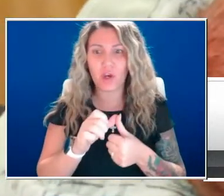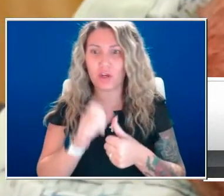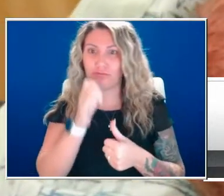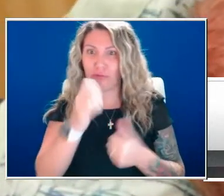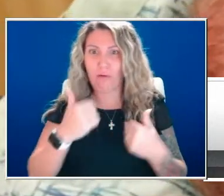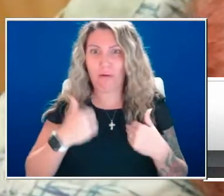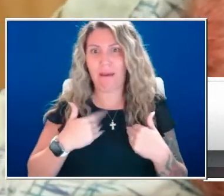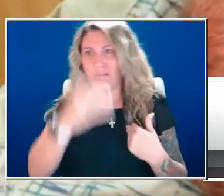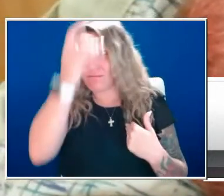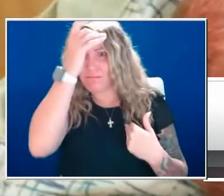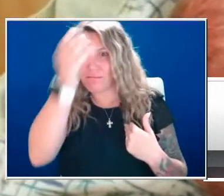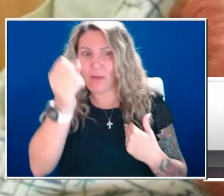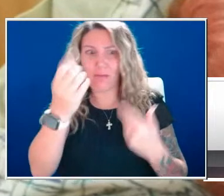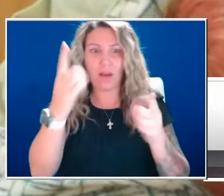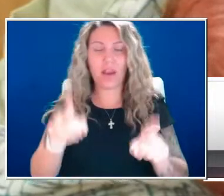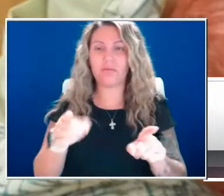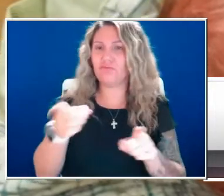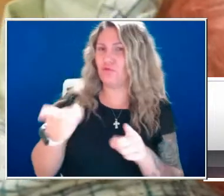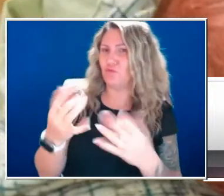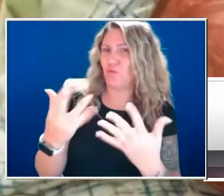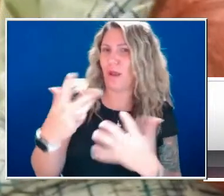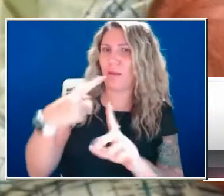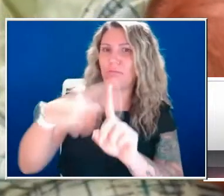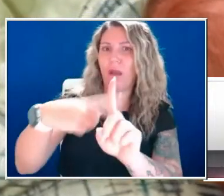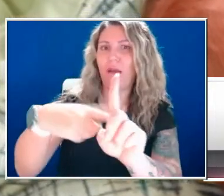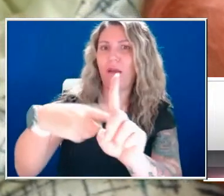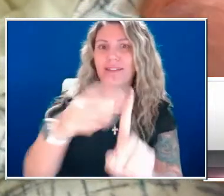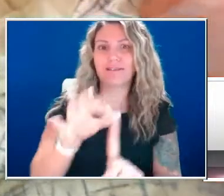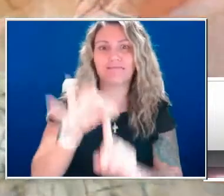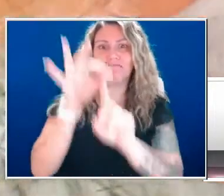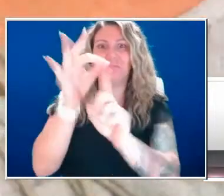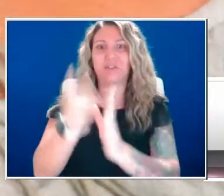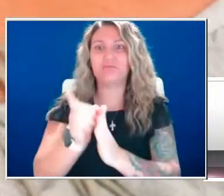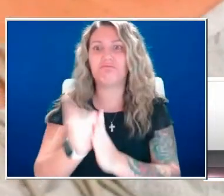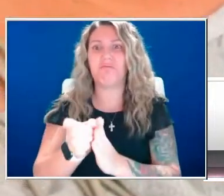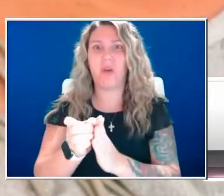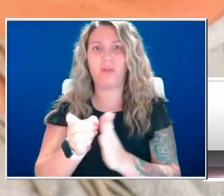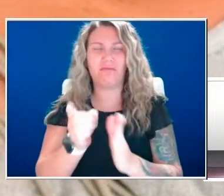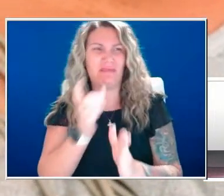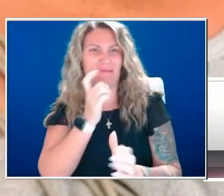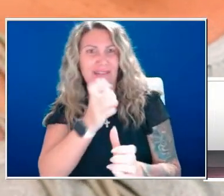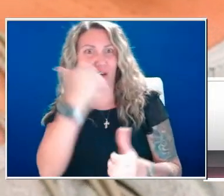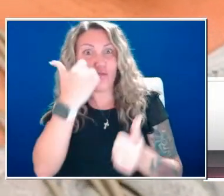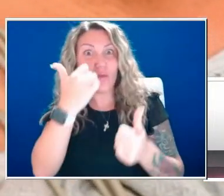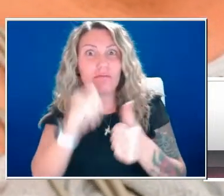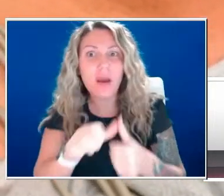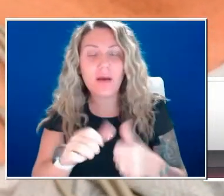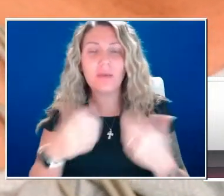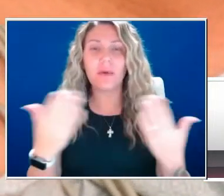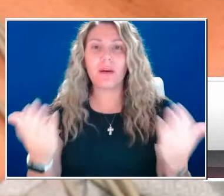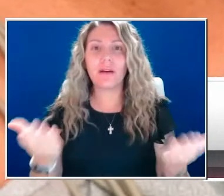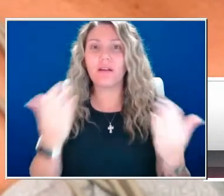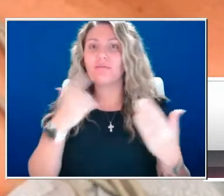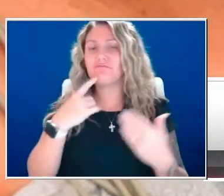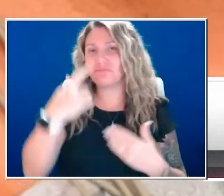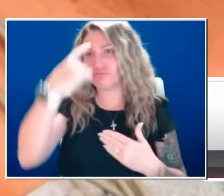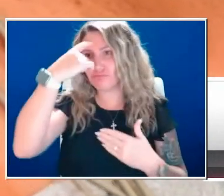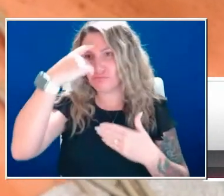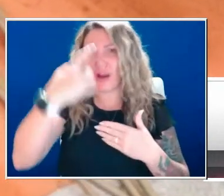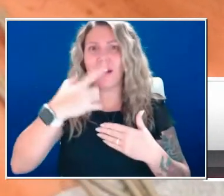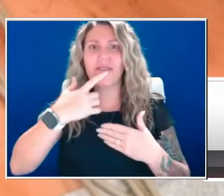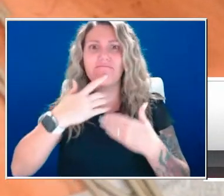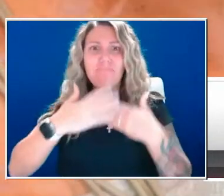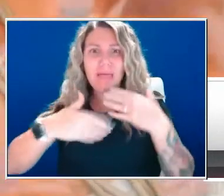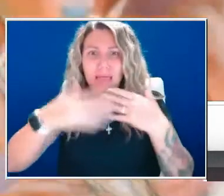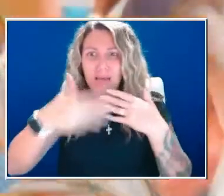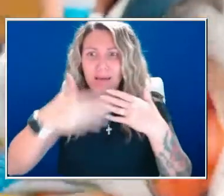She waited months for this special moment, and she doesn't even remember it. It was a brain bleed that put 2 lives at risk. We'll have